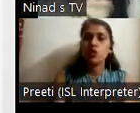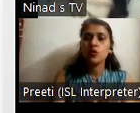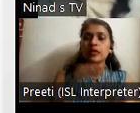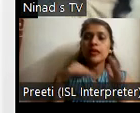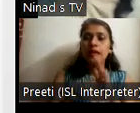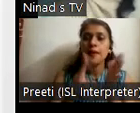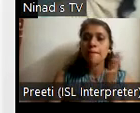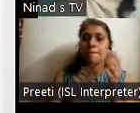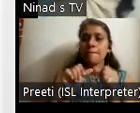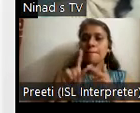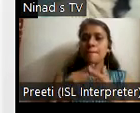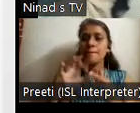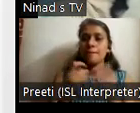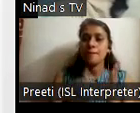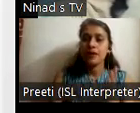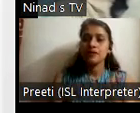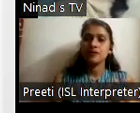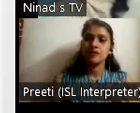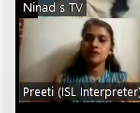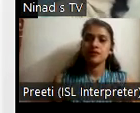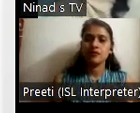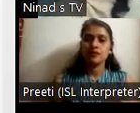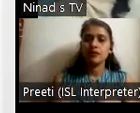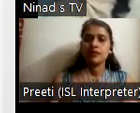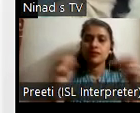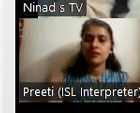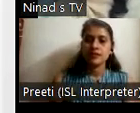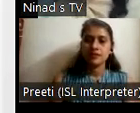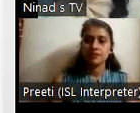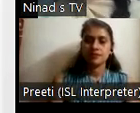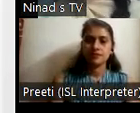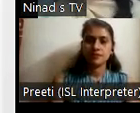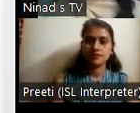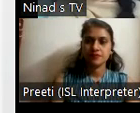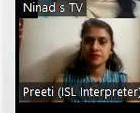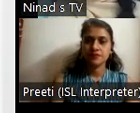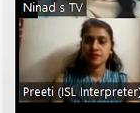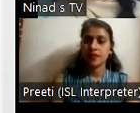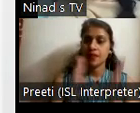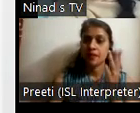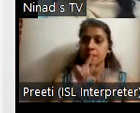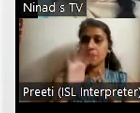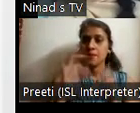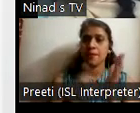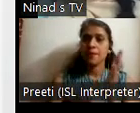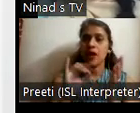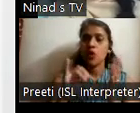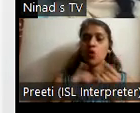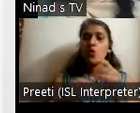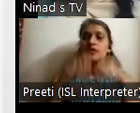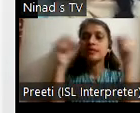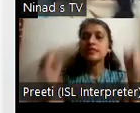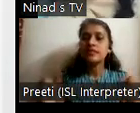mesosystem. So it basically means that how the whole microsystem is expanded